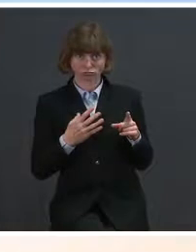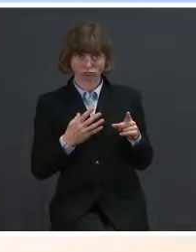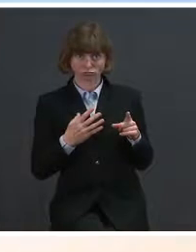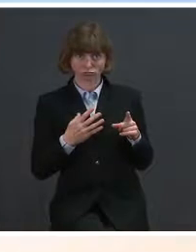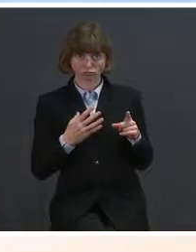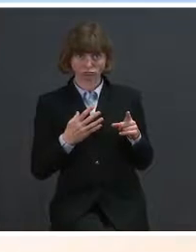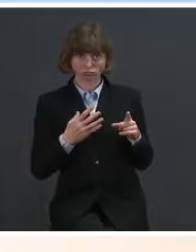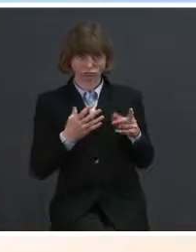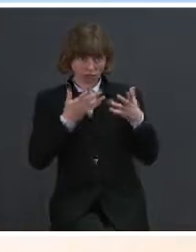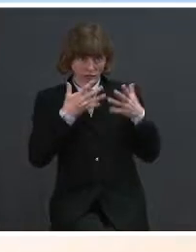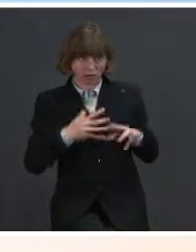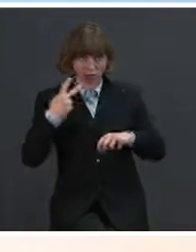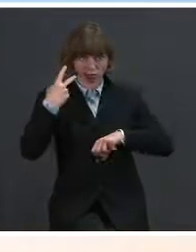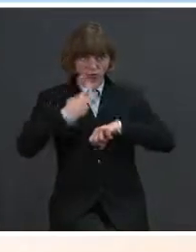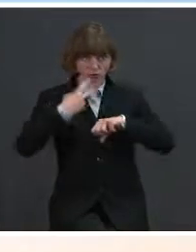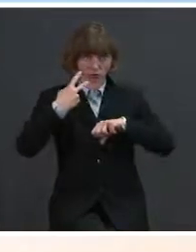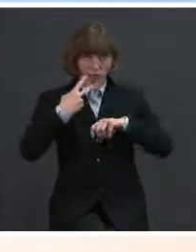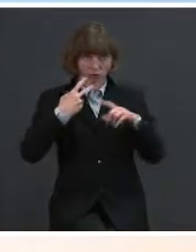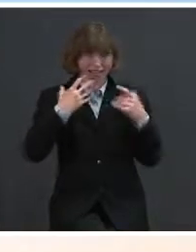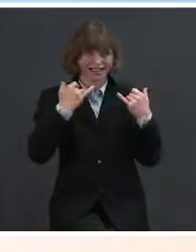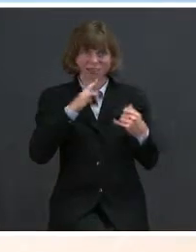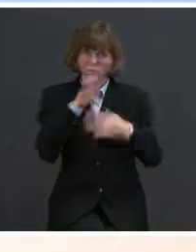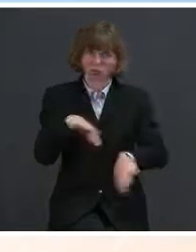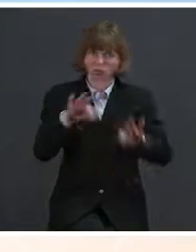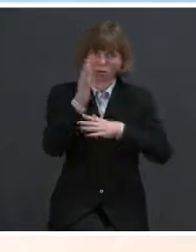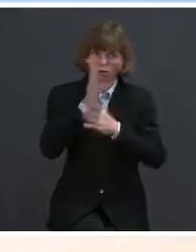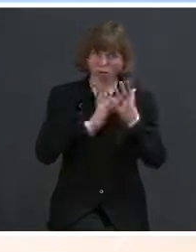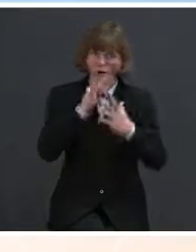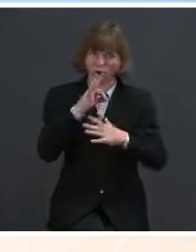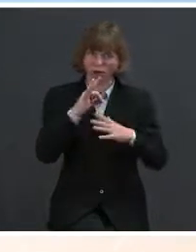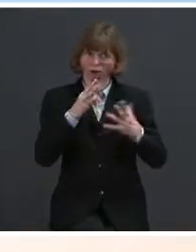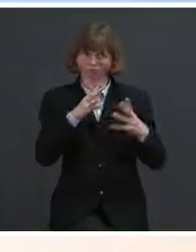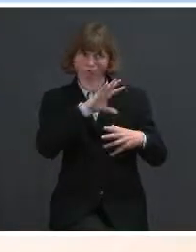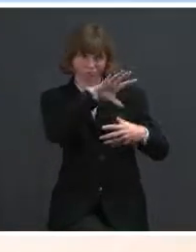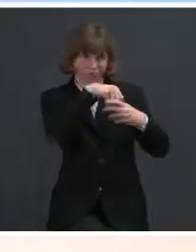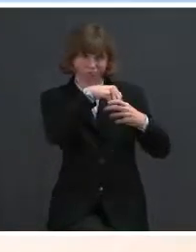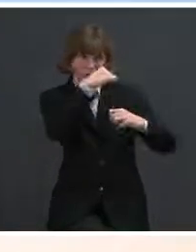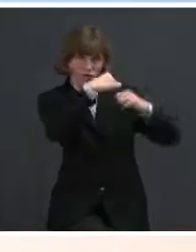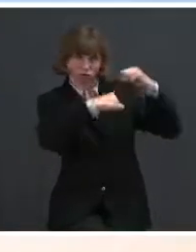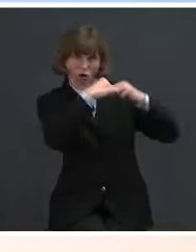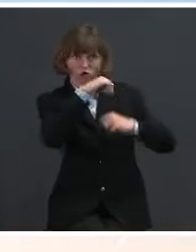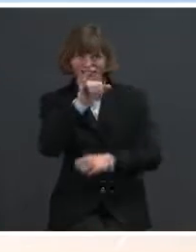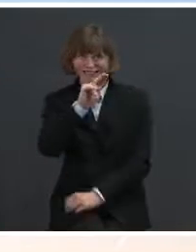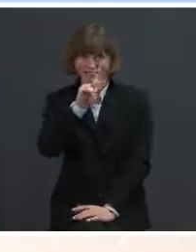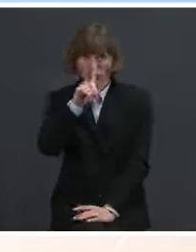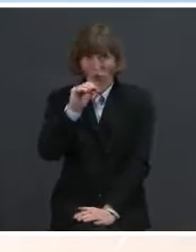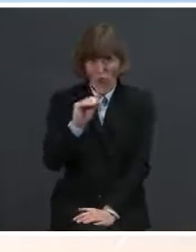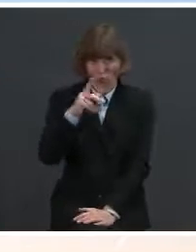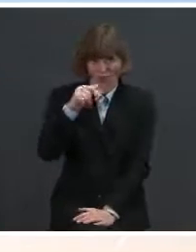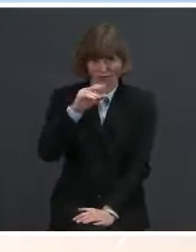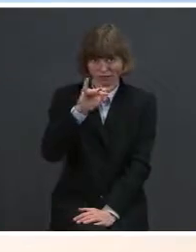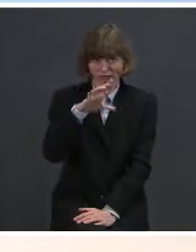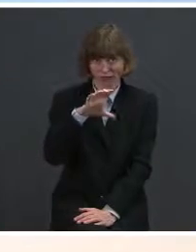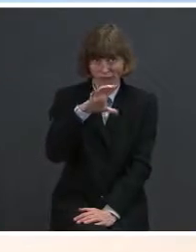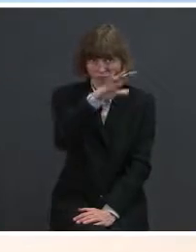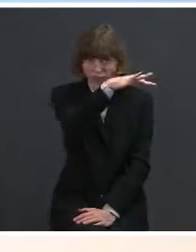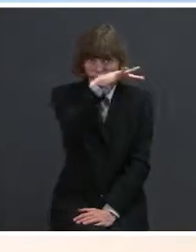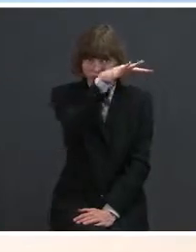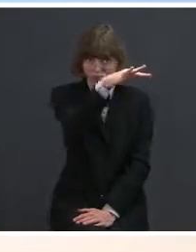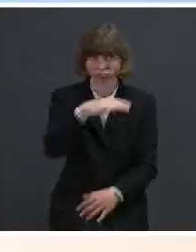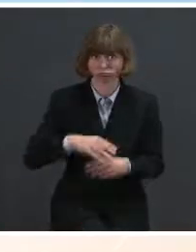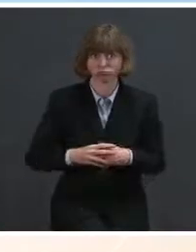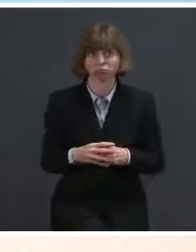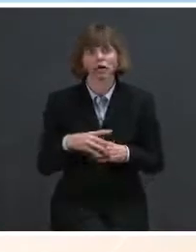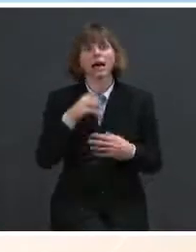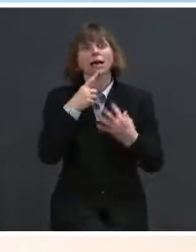now a critical part of the architecture of the Indo-Pacific. And today's summit also kicks off an intensive stretch of